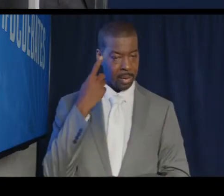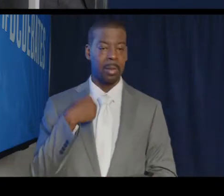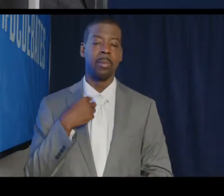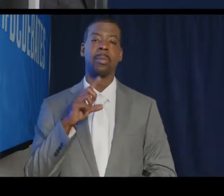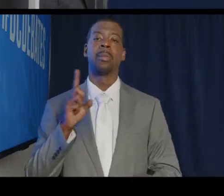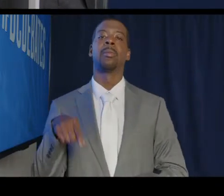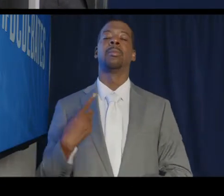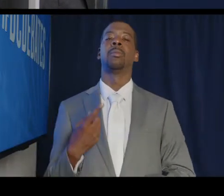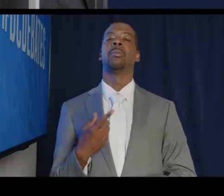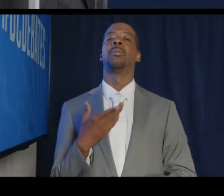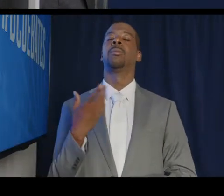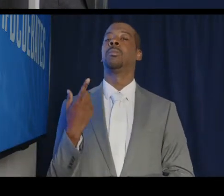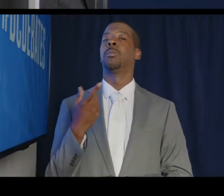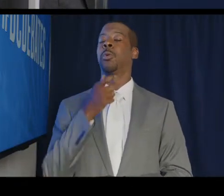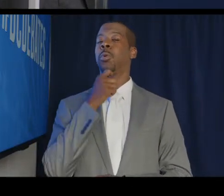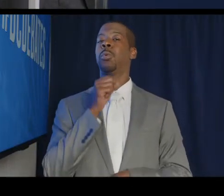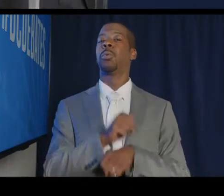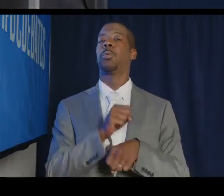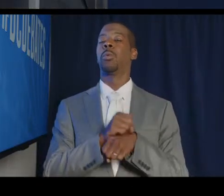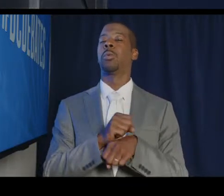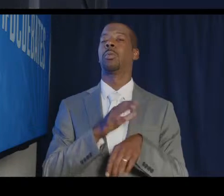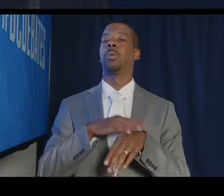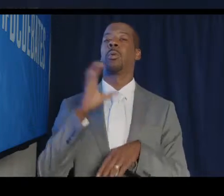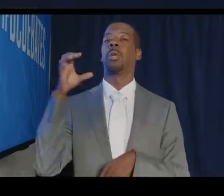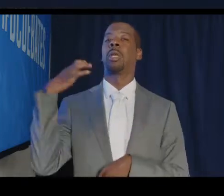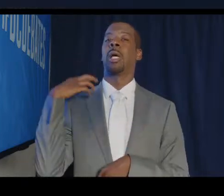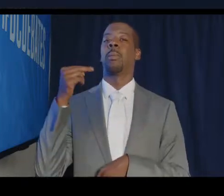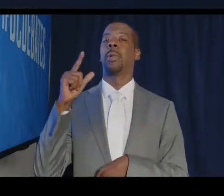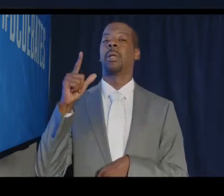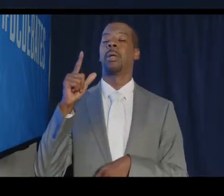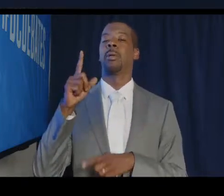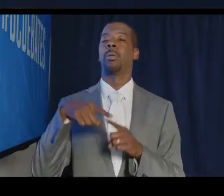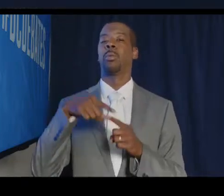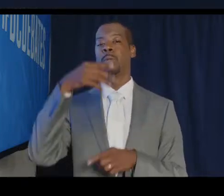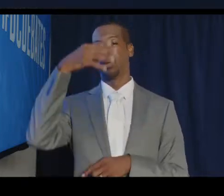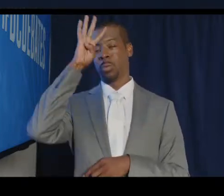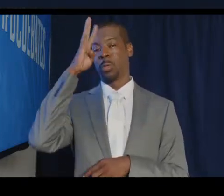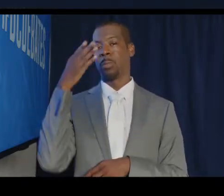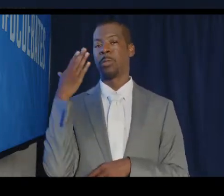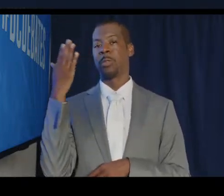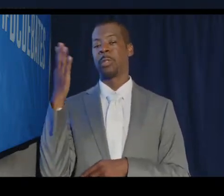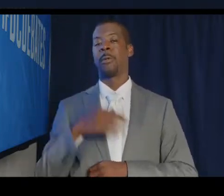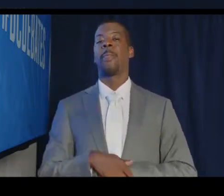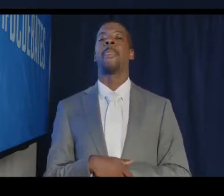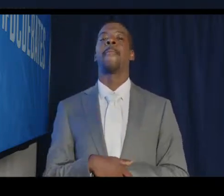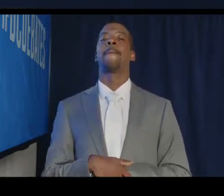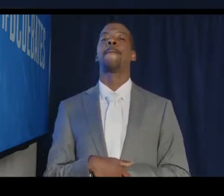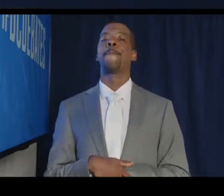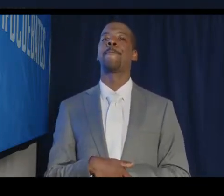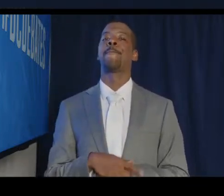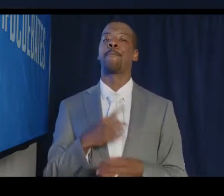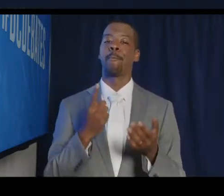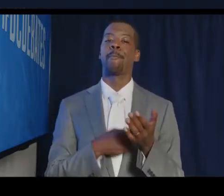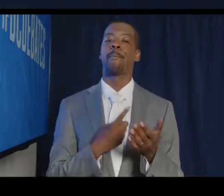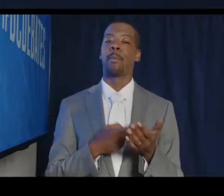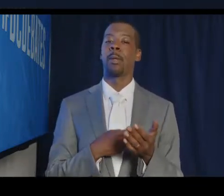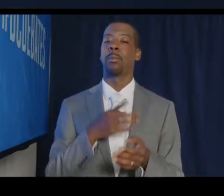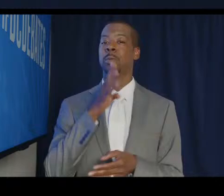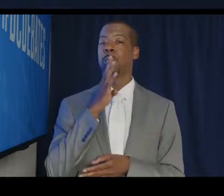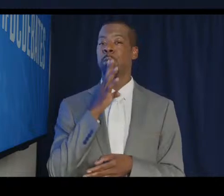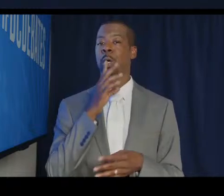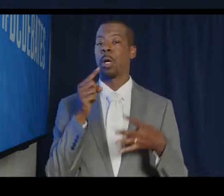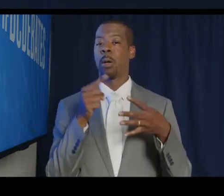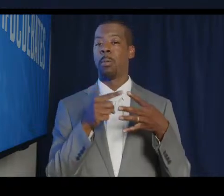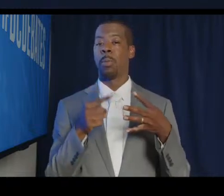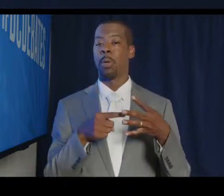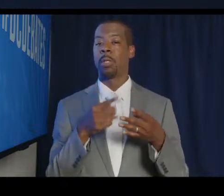the opportunity to work on the Hill when Trump was president the last time. And I can tell you, sometimes there are talking points and then sometimes